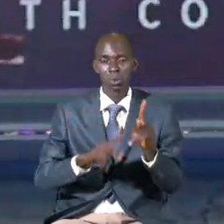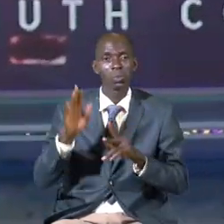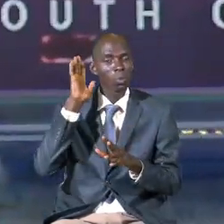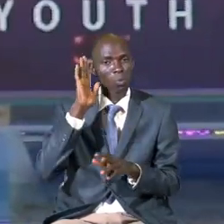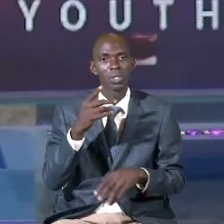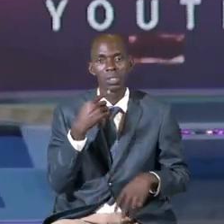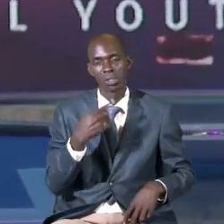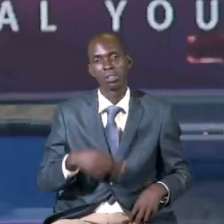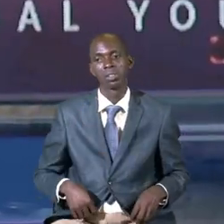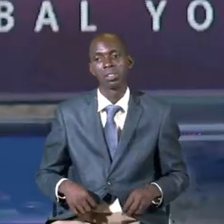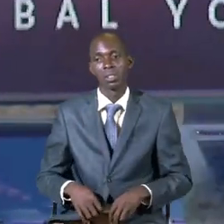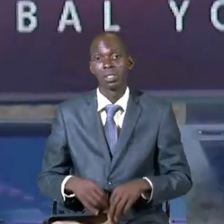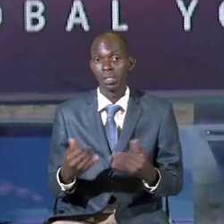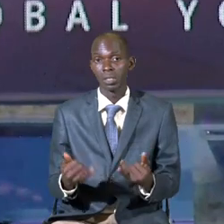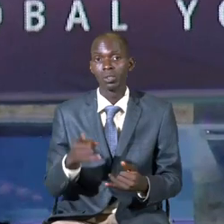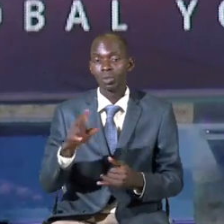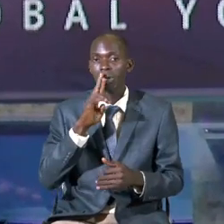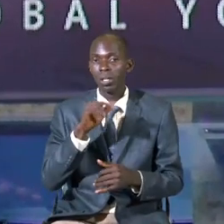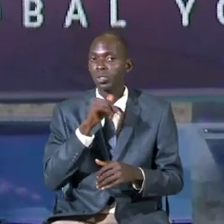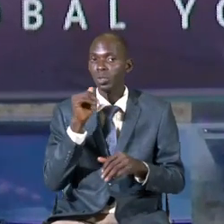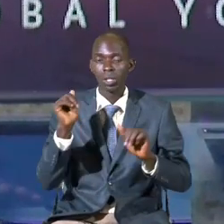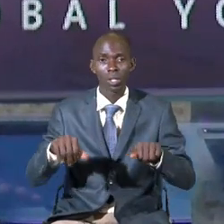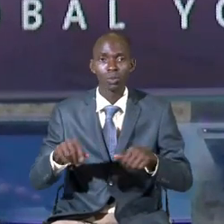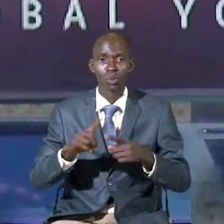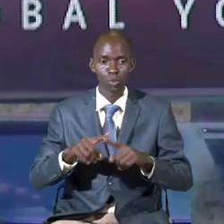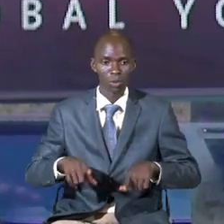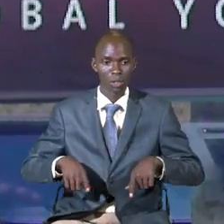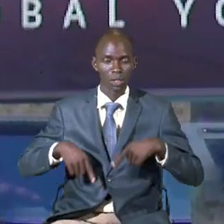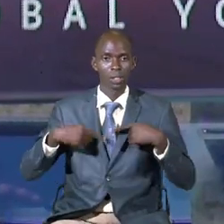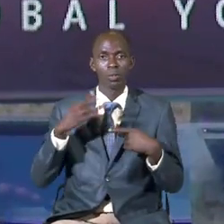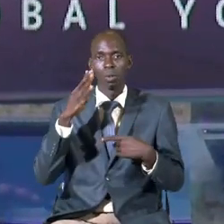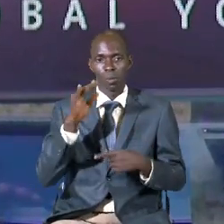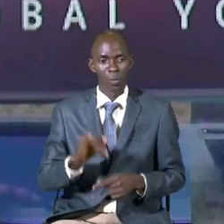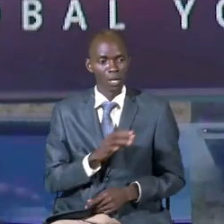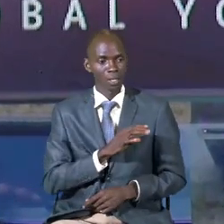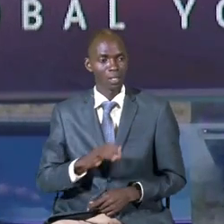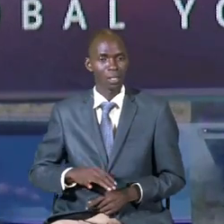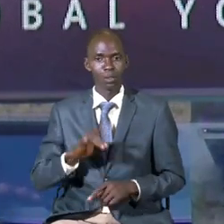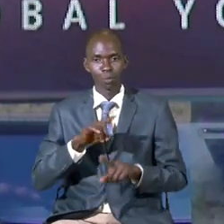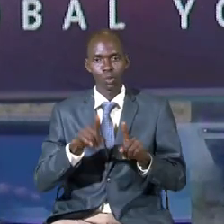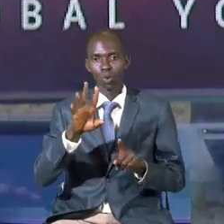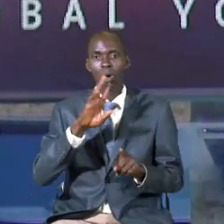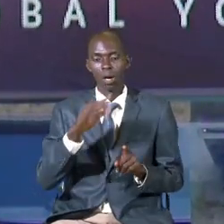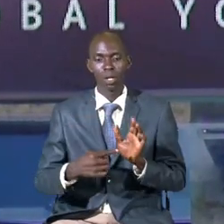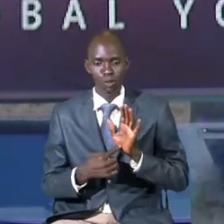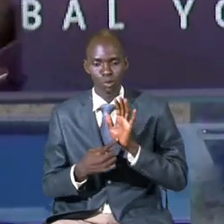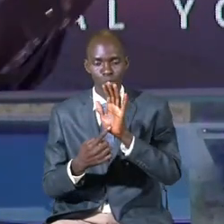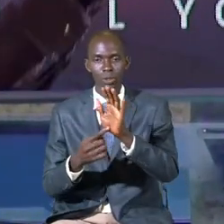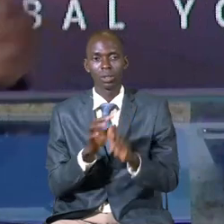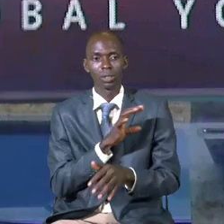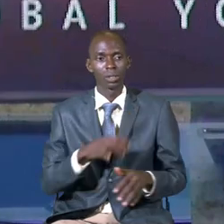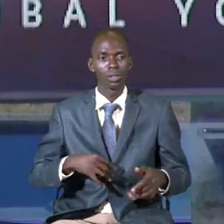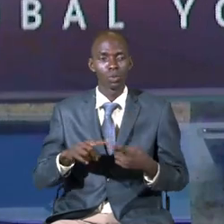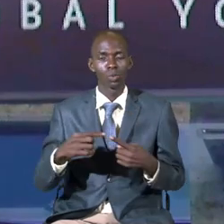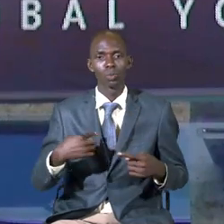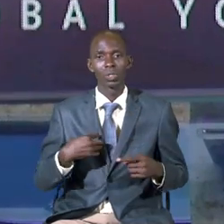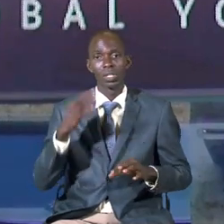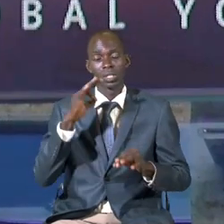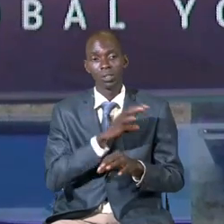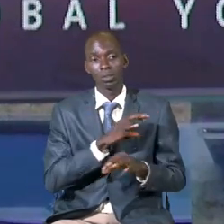able to live by it and you are recommending it to me if it has not done you any good how can it do